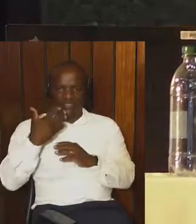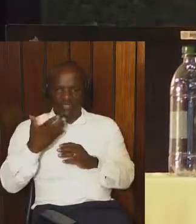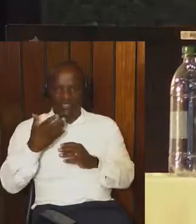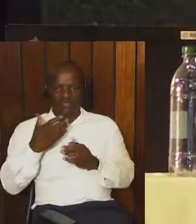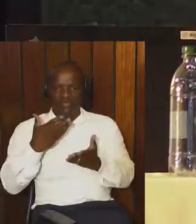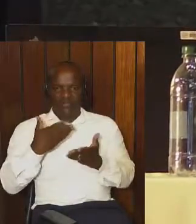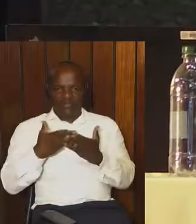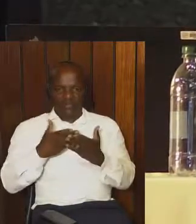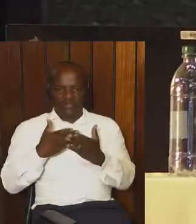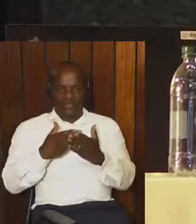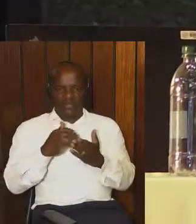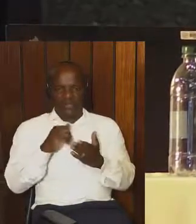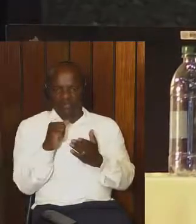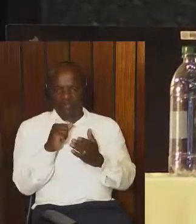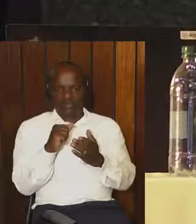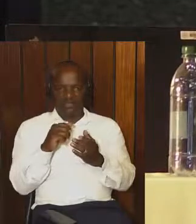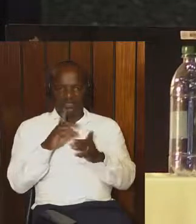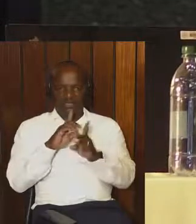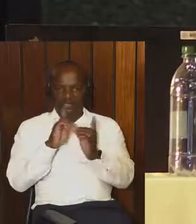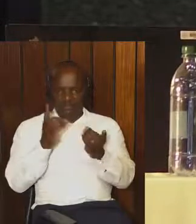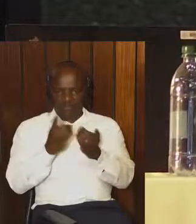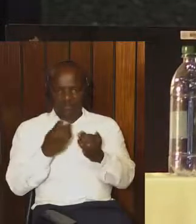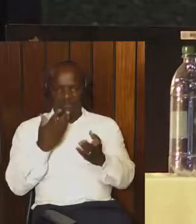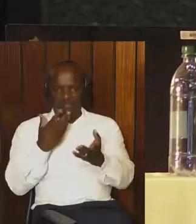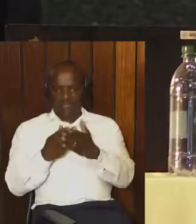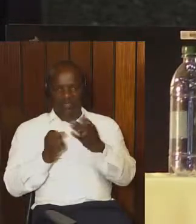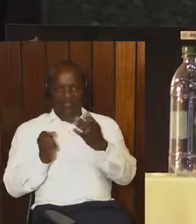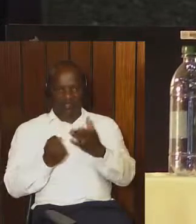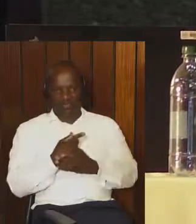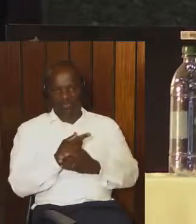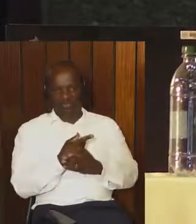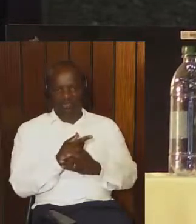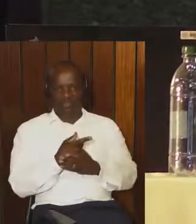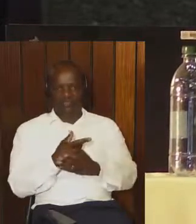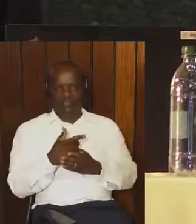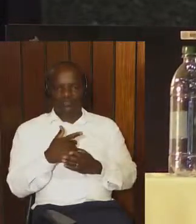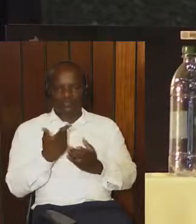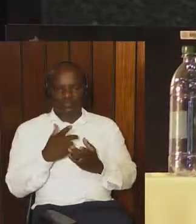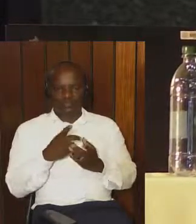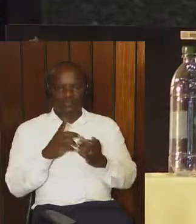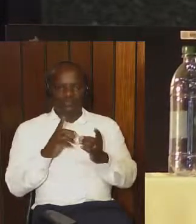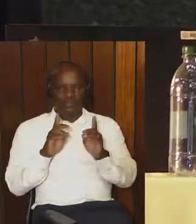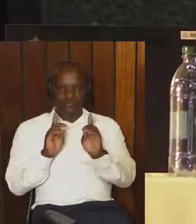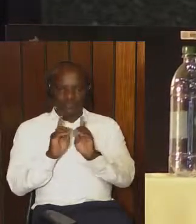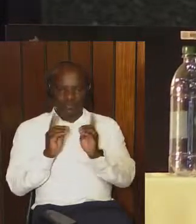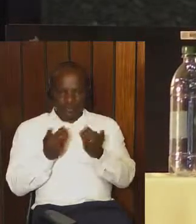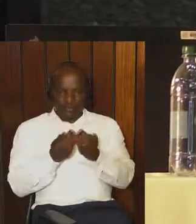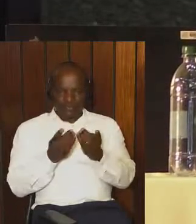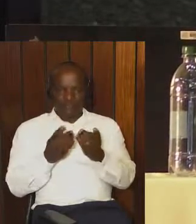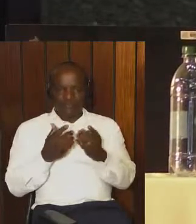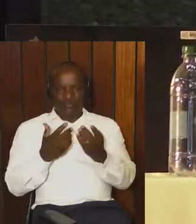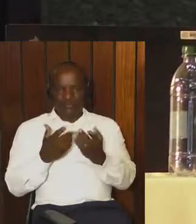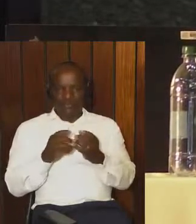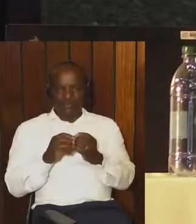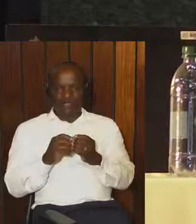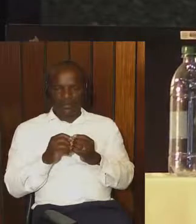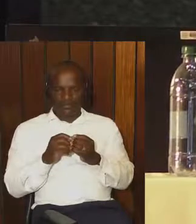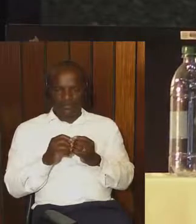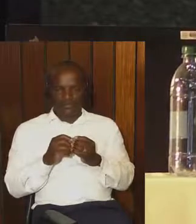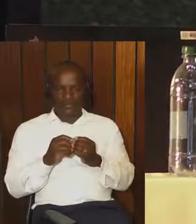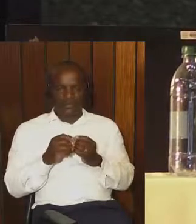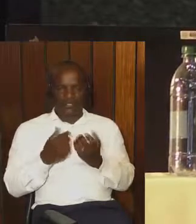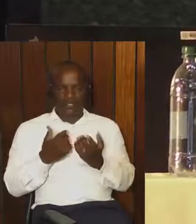send it to our department and for us to come back. So on the issue of potholes, we've got smart mobility